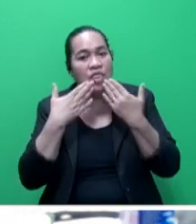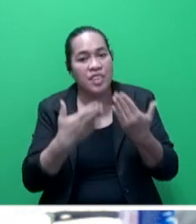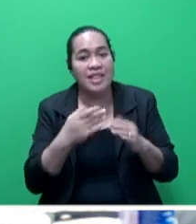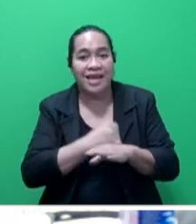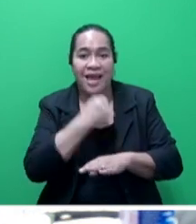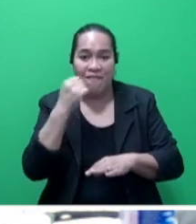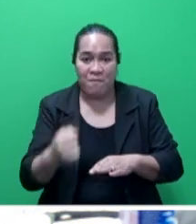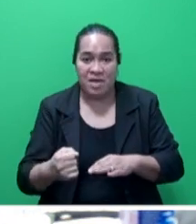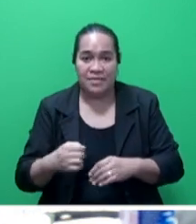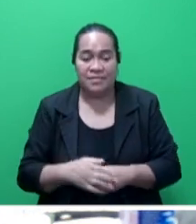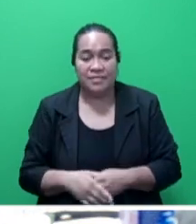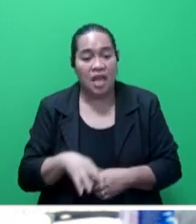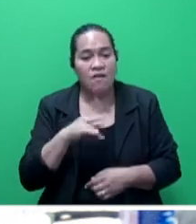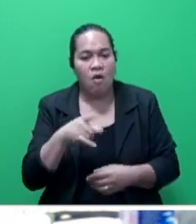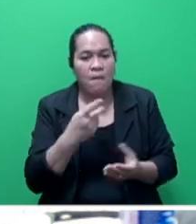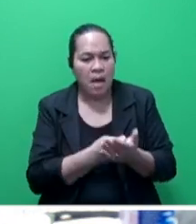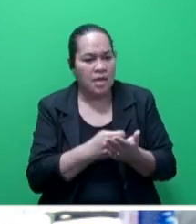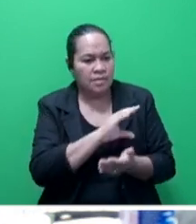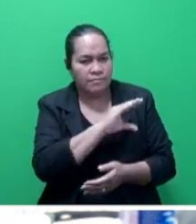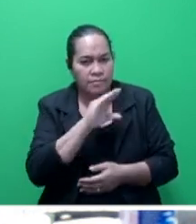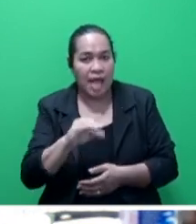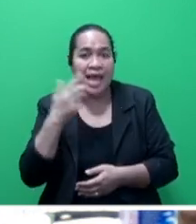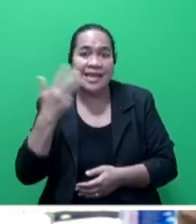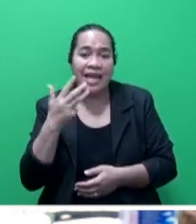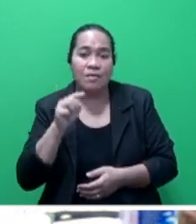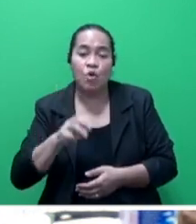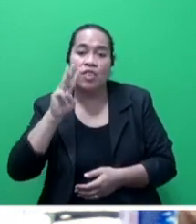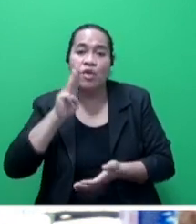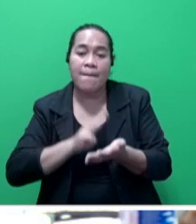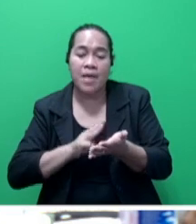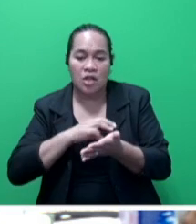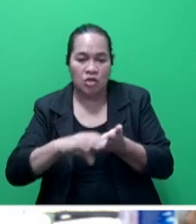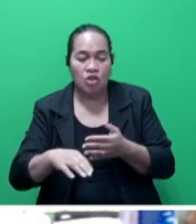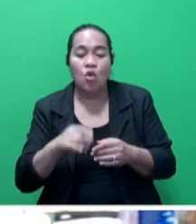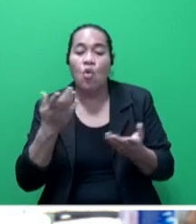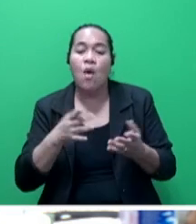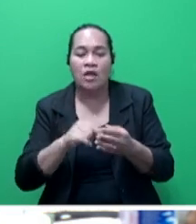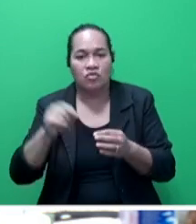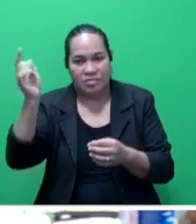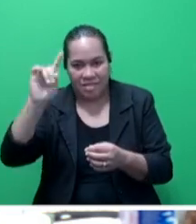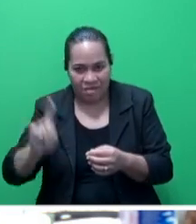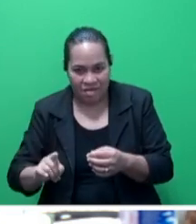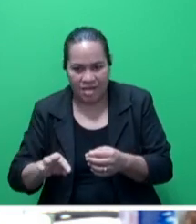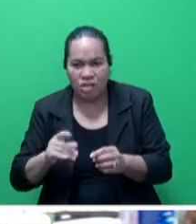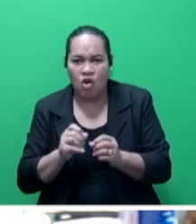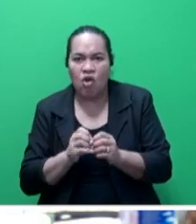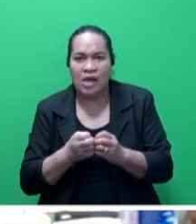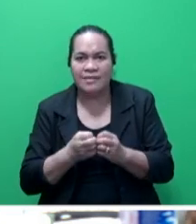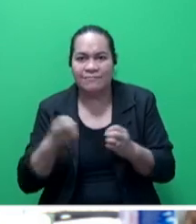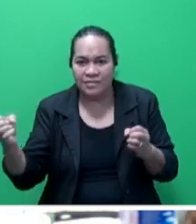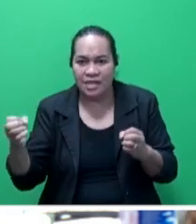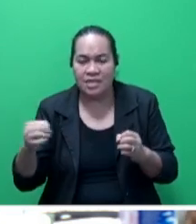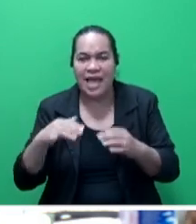government as well for the provision of 19.3 million to EFL towards the rural grid extension and